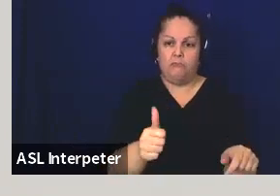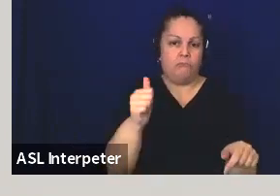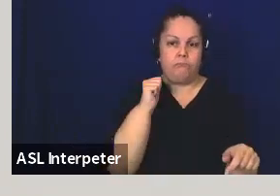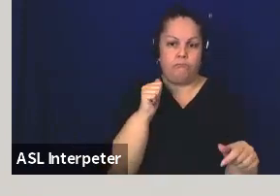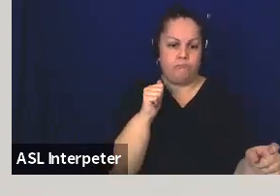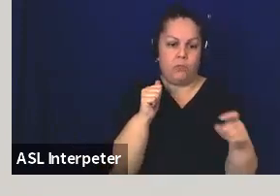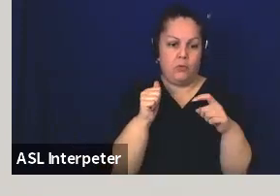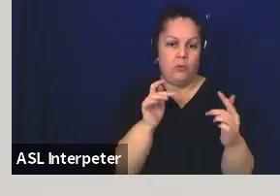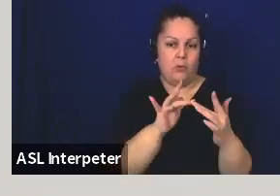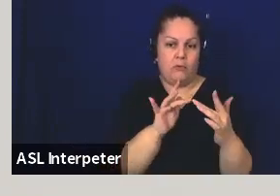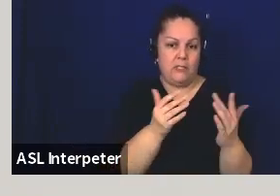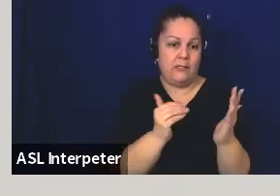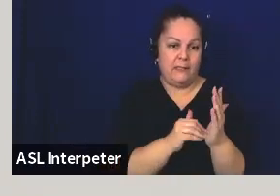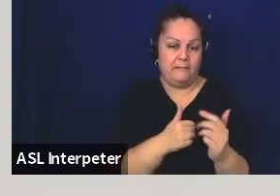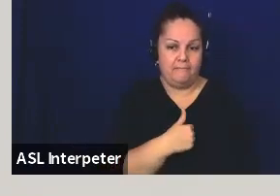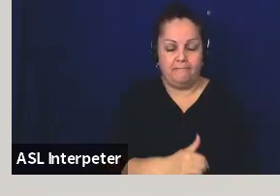again.